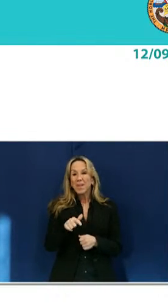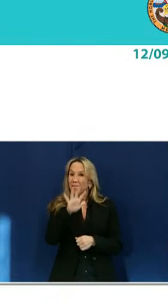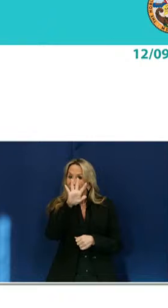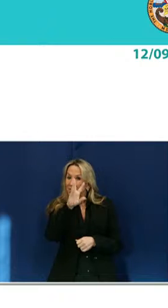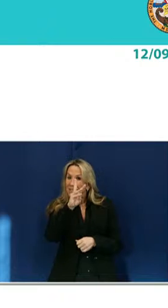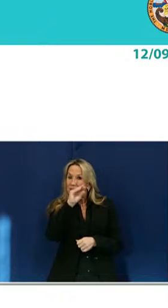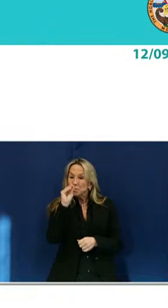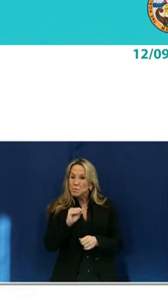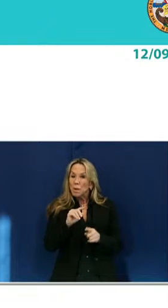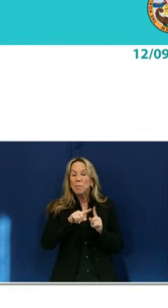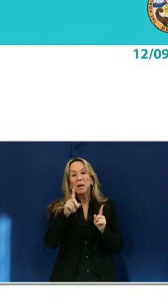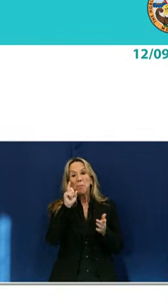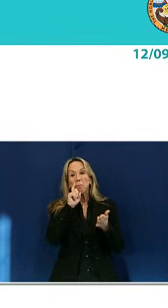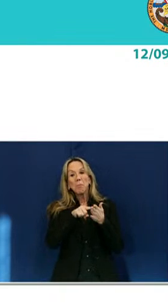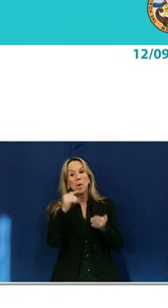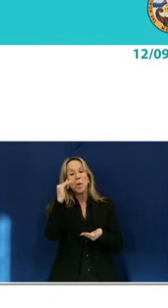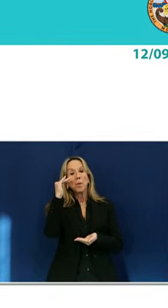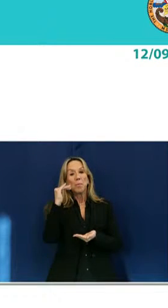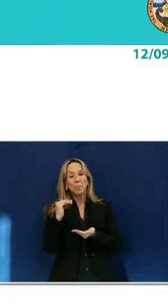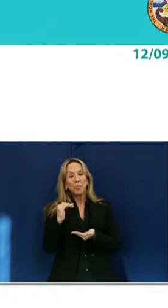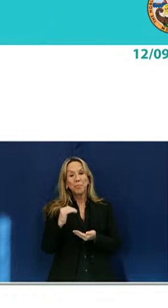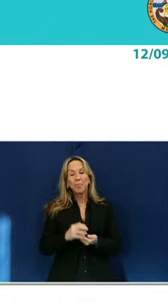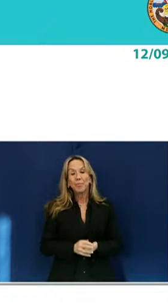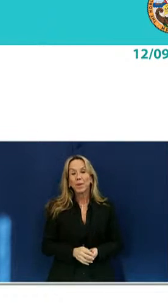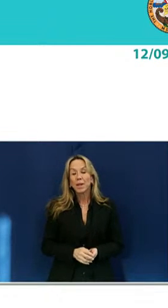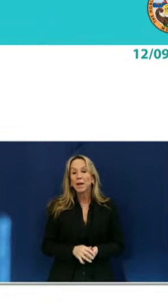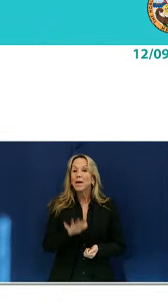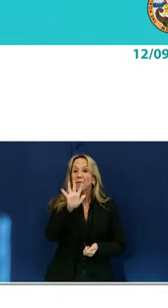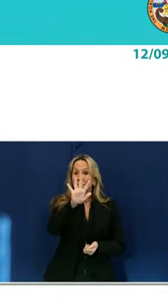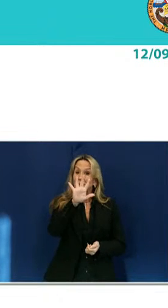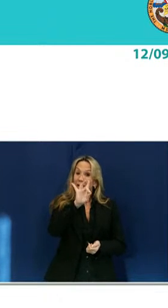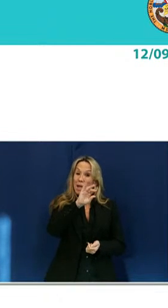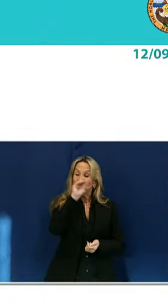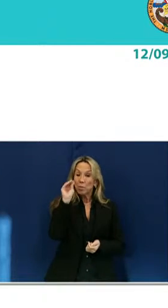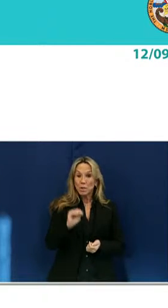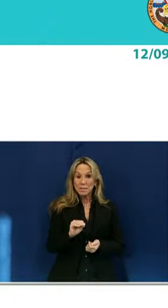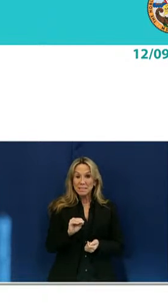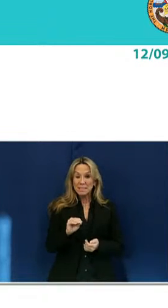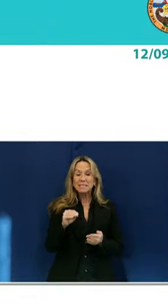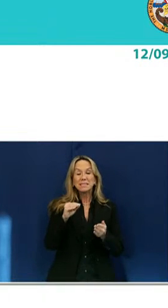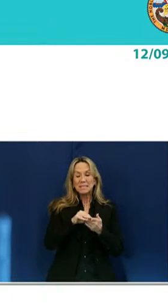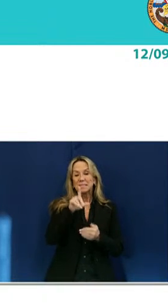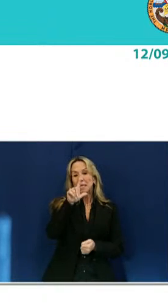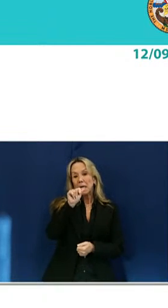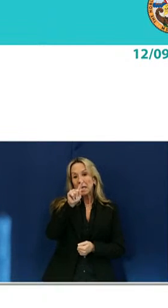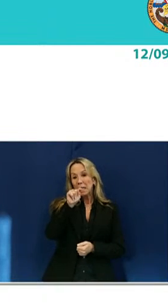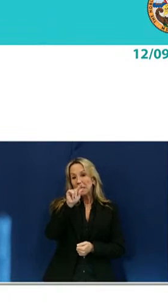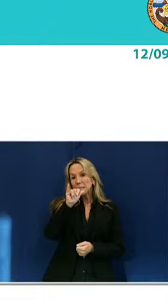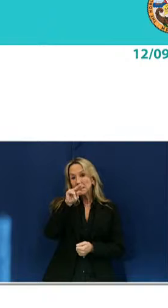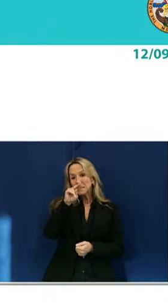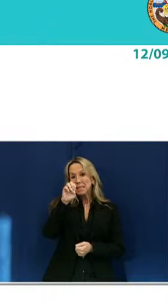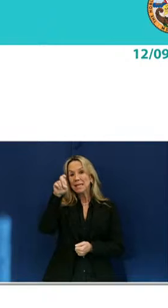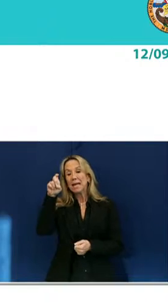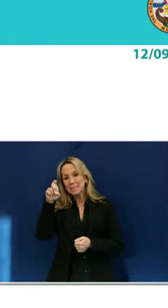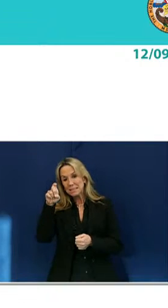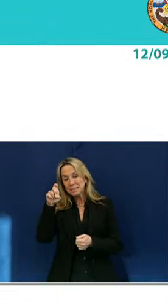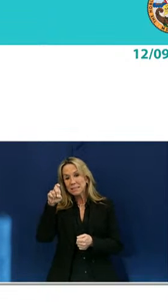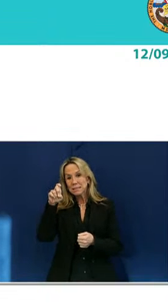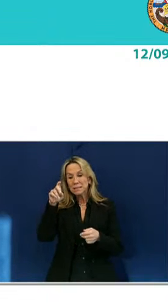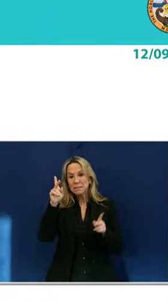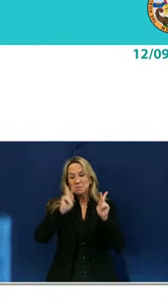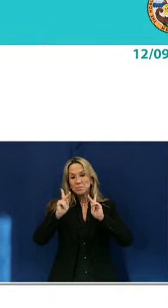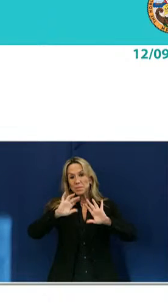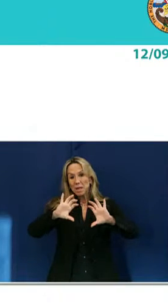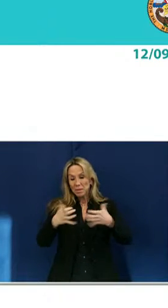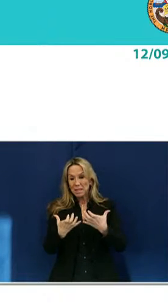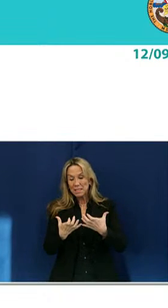is going down just a bit. 58% of the cases are in the Latinx population, and